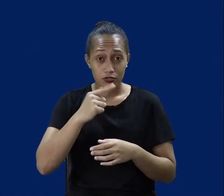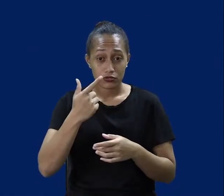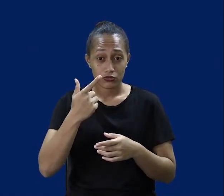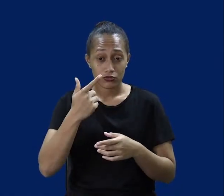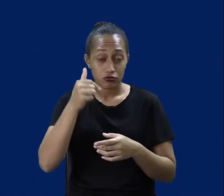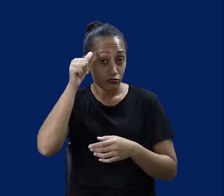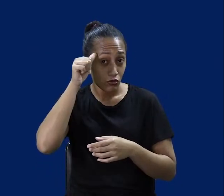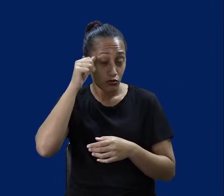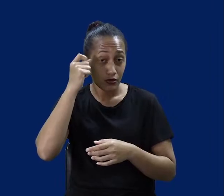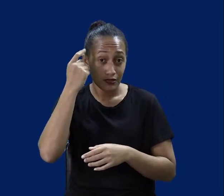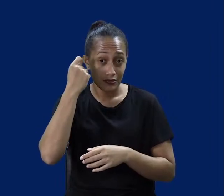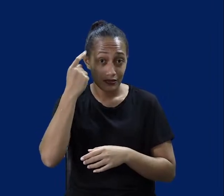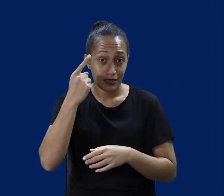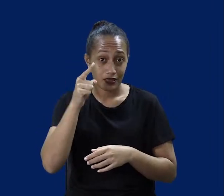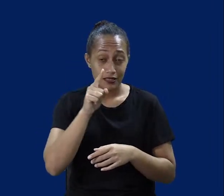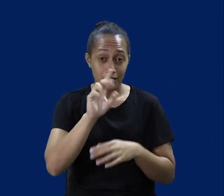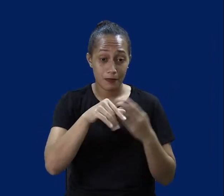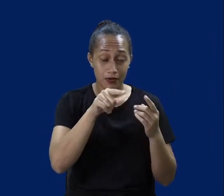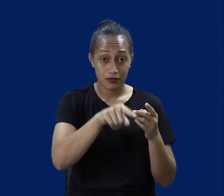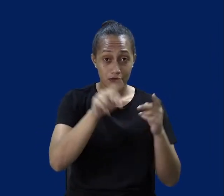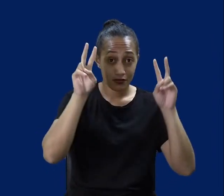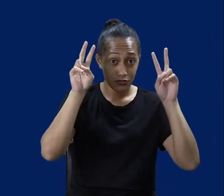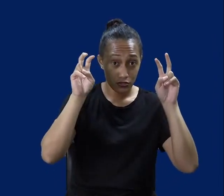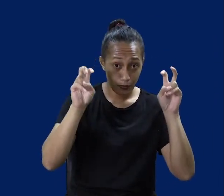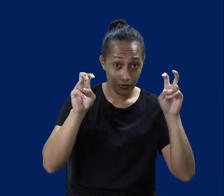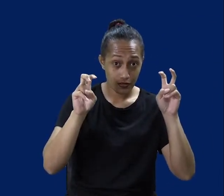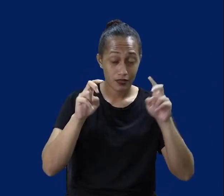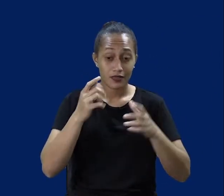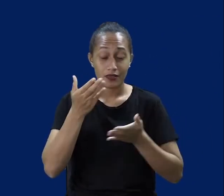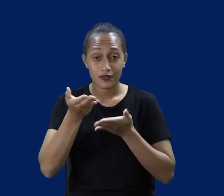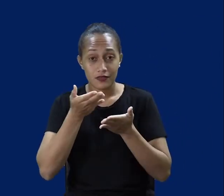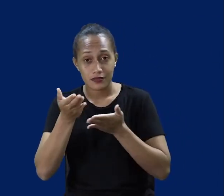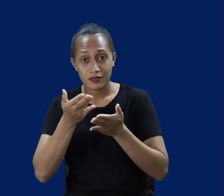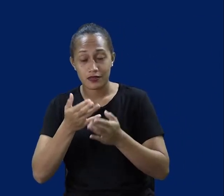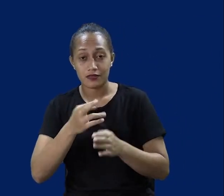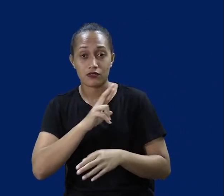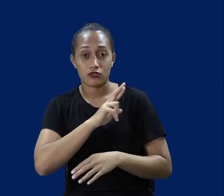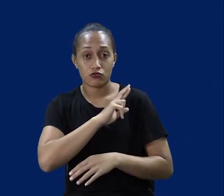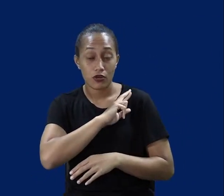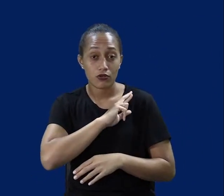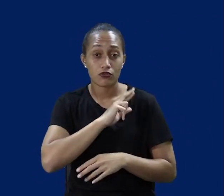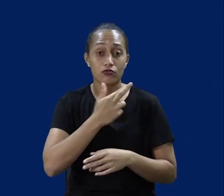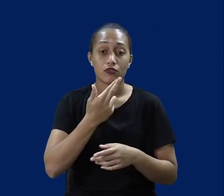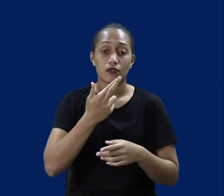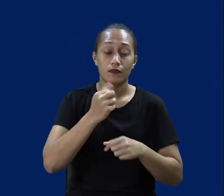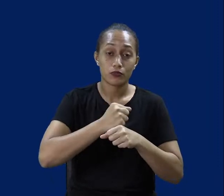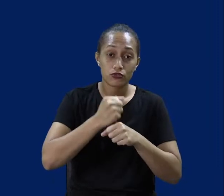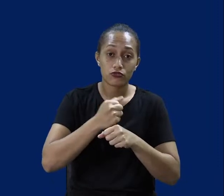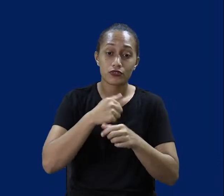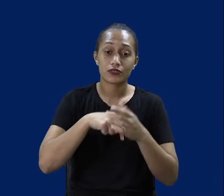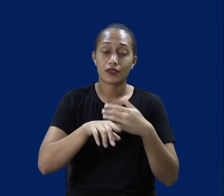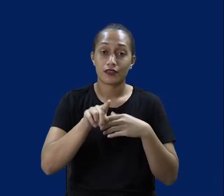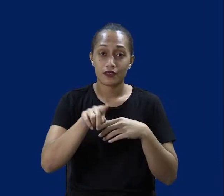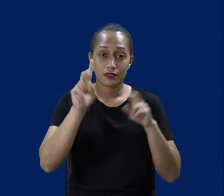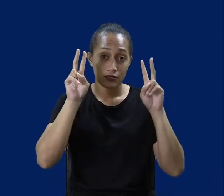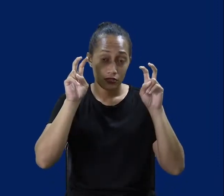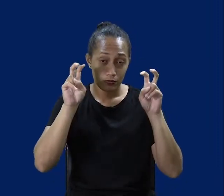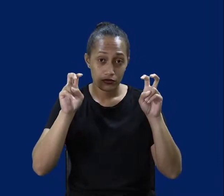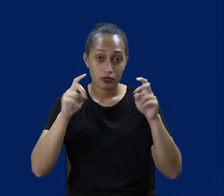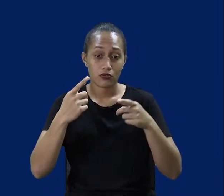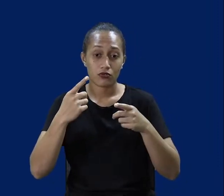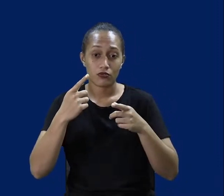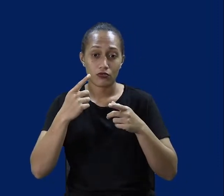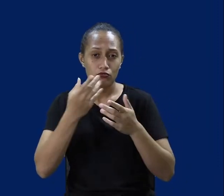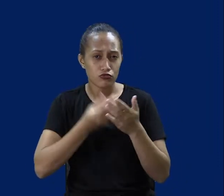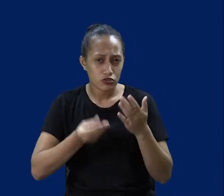economy, discuss the role of producers in the economy, define production and factors of production